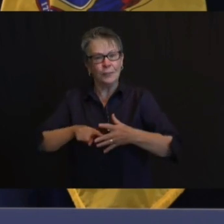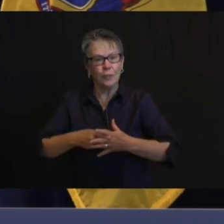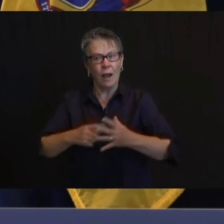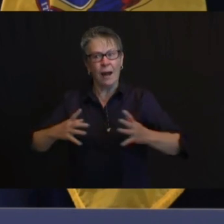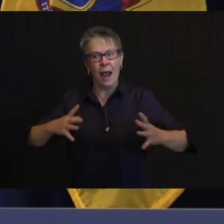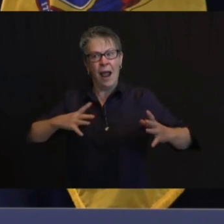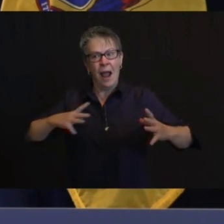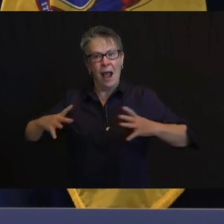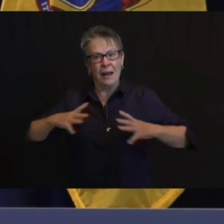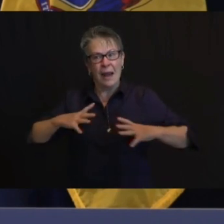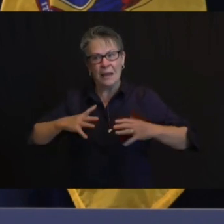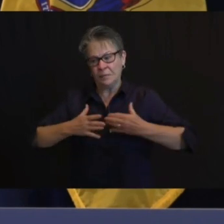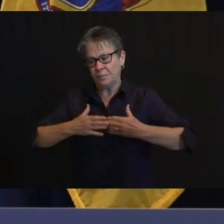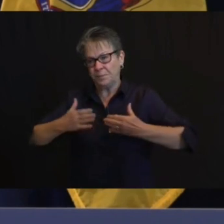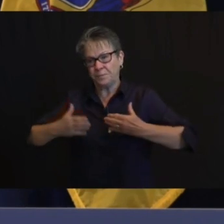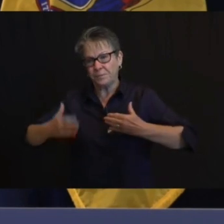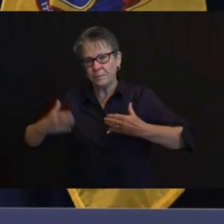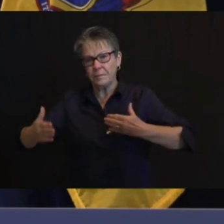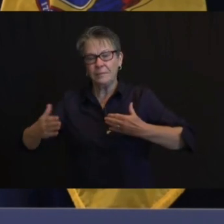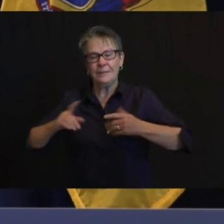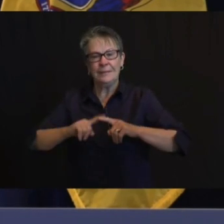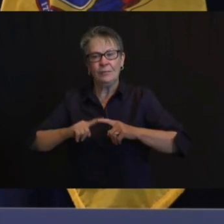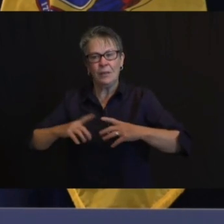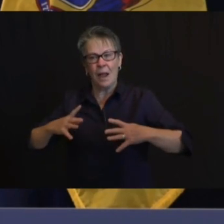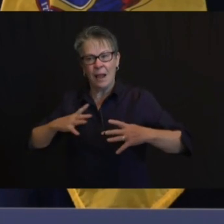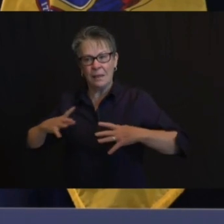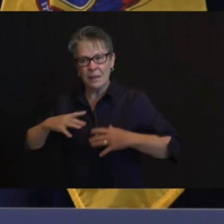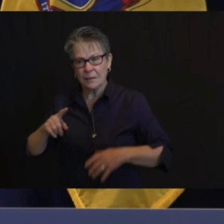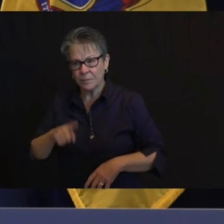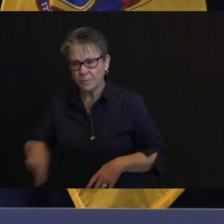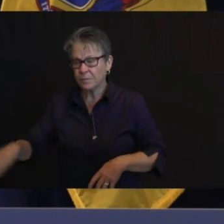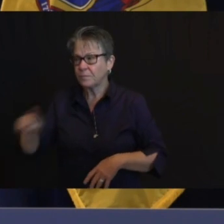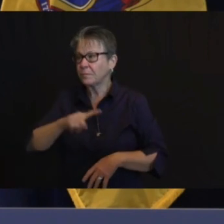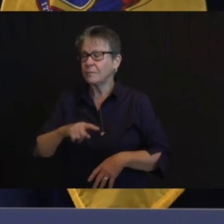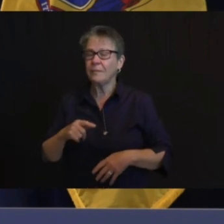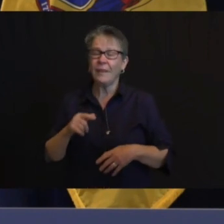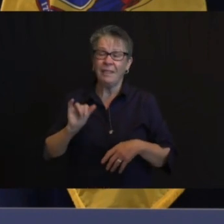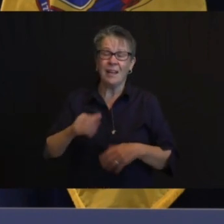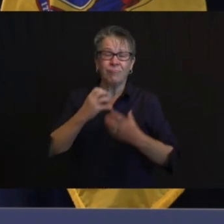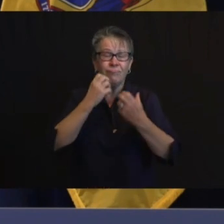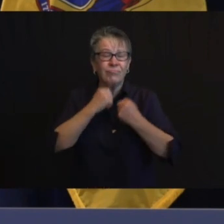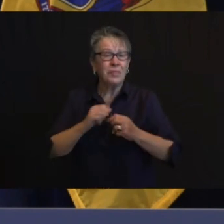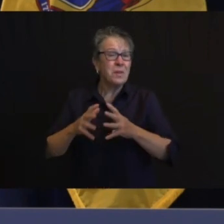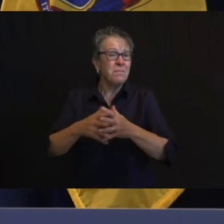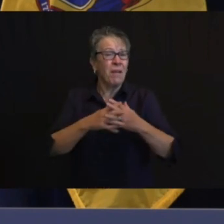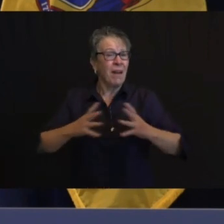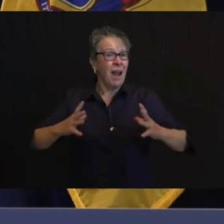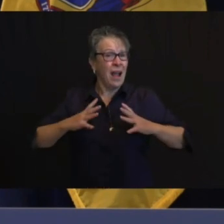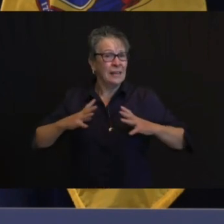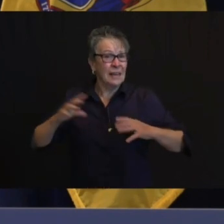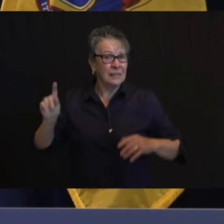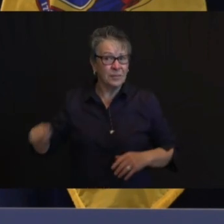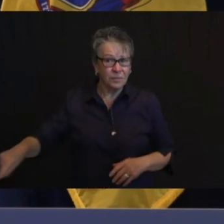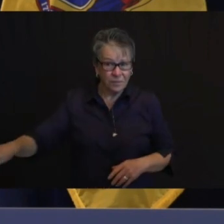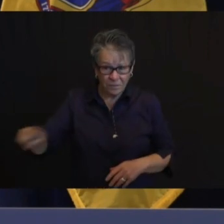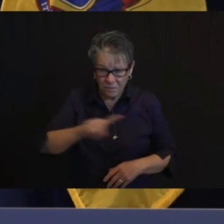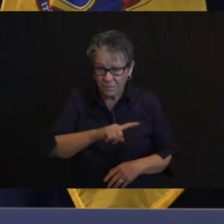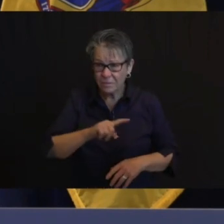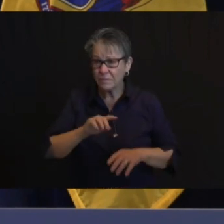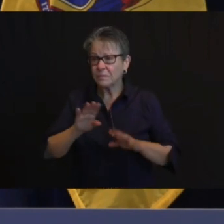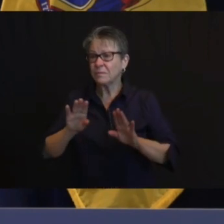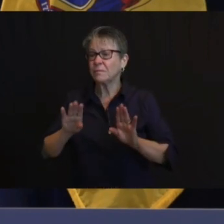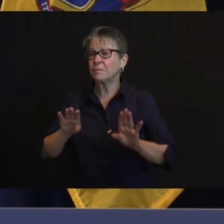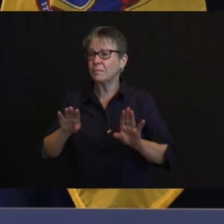It's the quintessential American holiday, which means nobody does it like we do it. No one does it, period. When I was in Berlin, the